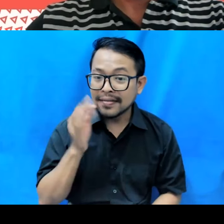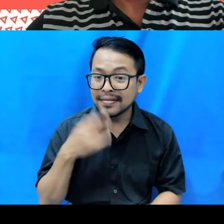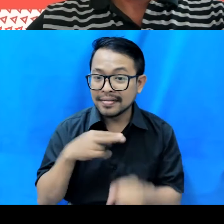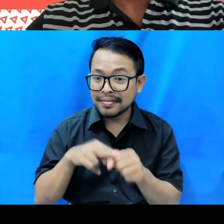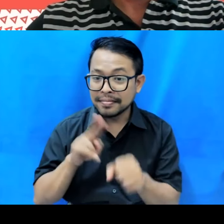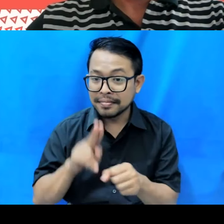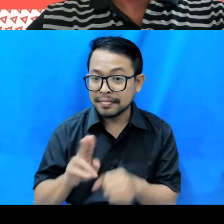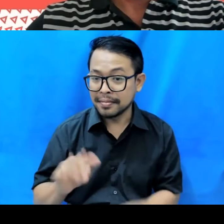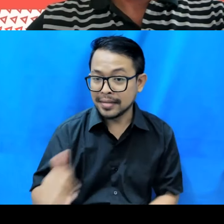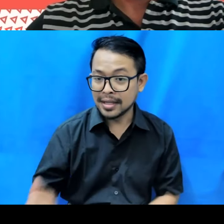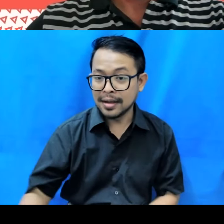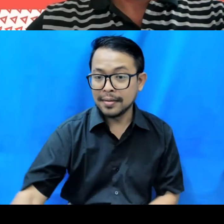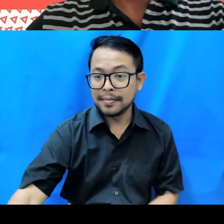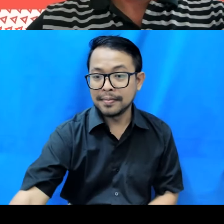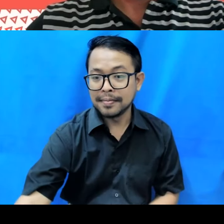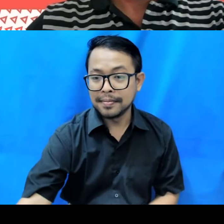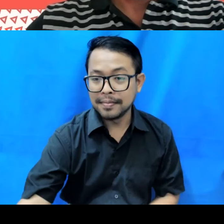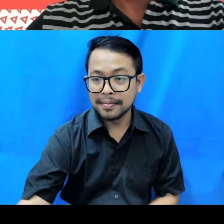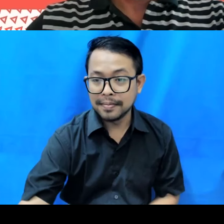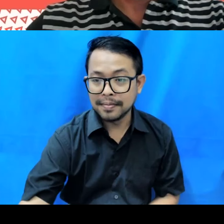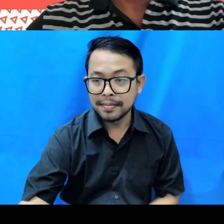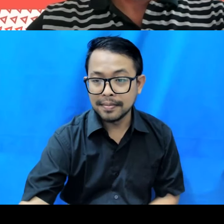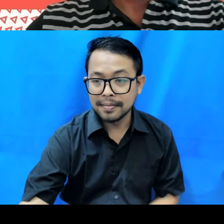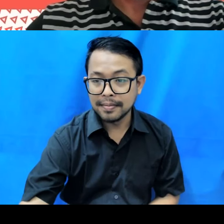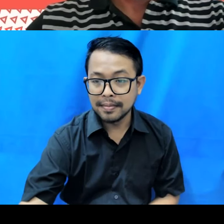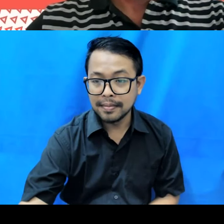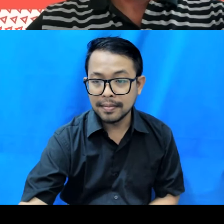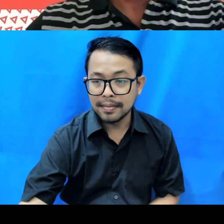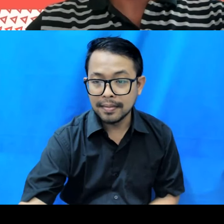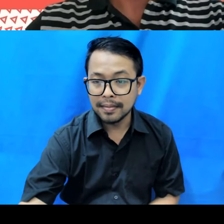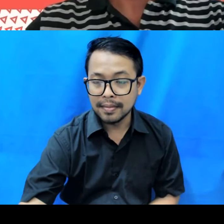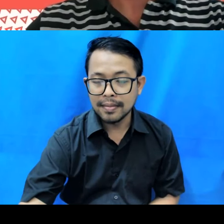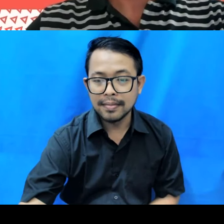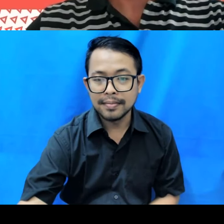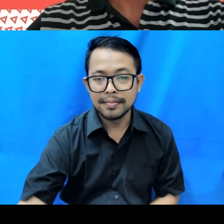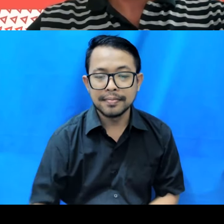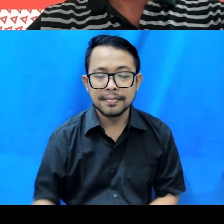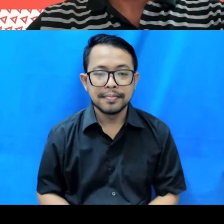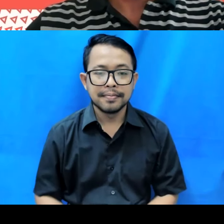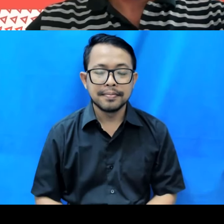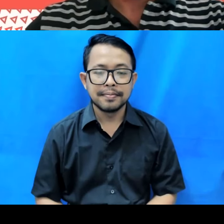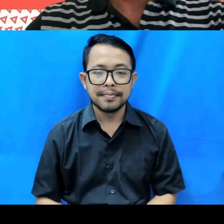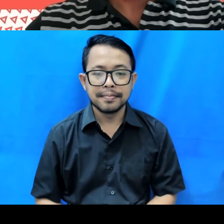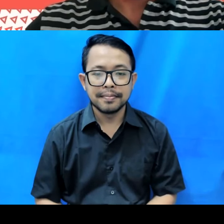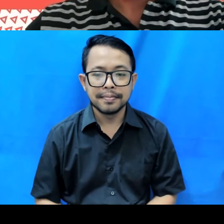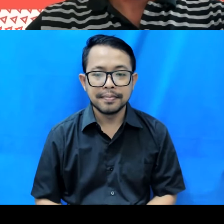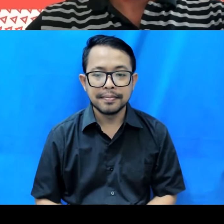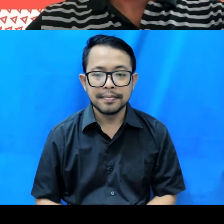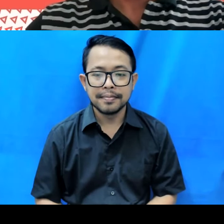Perhaps you can unmute your mic, Mr. Sunarman. Could you please unmute?